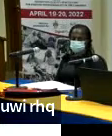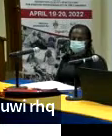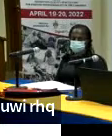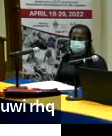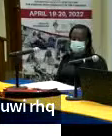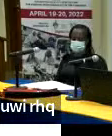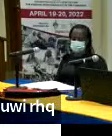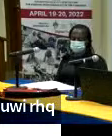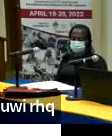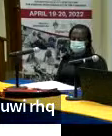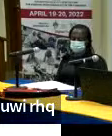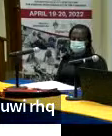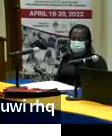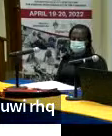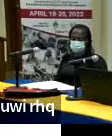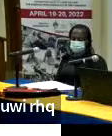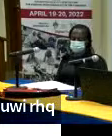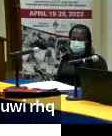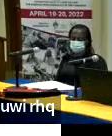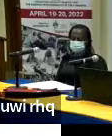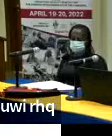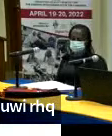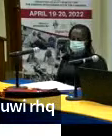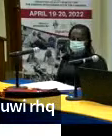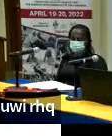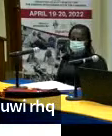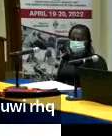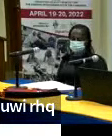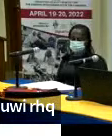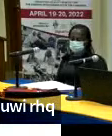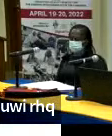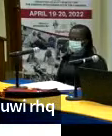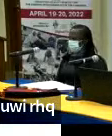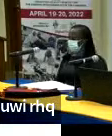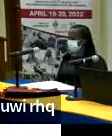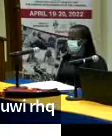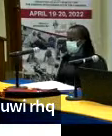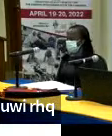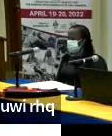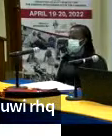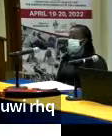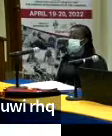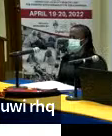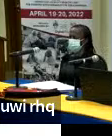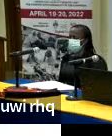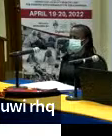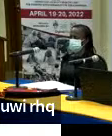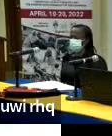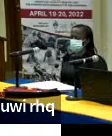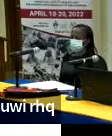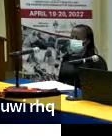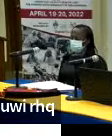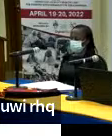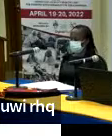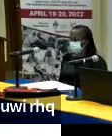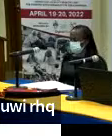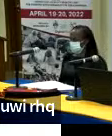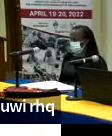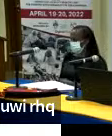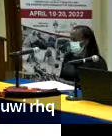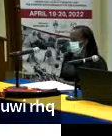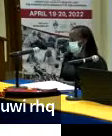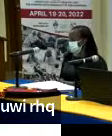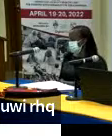assistive aids is a particular challenge for persons with disabilities throughout the